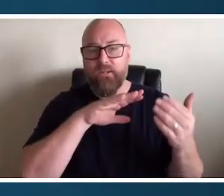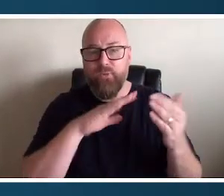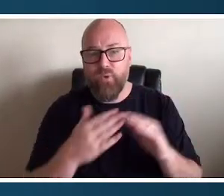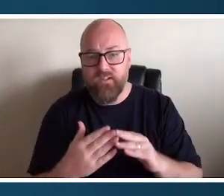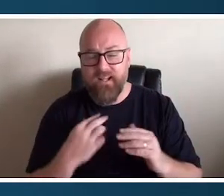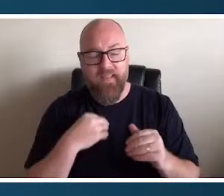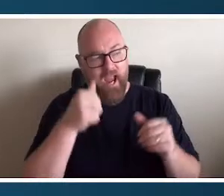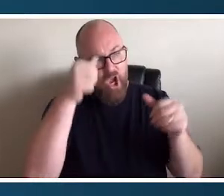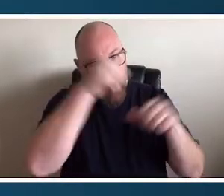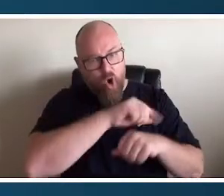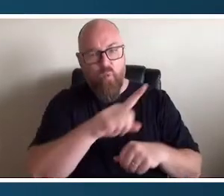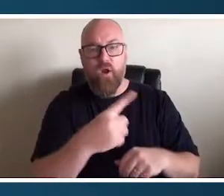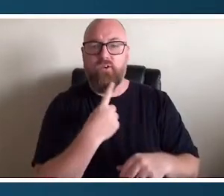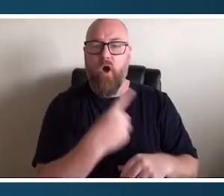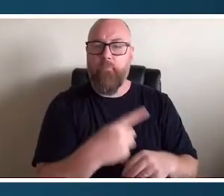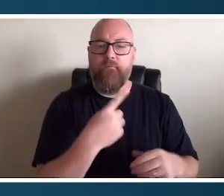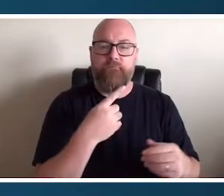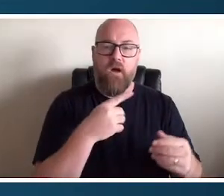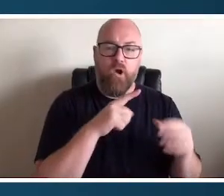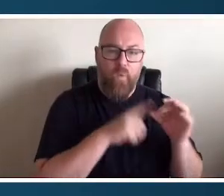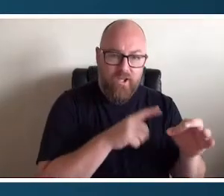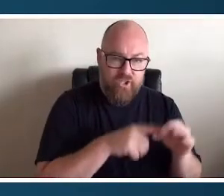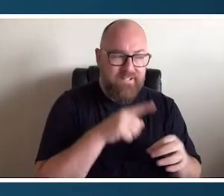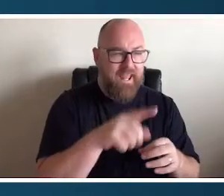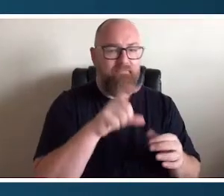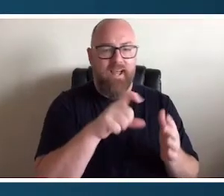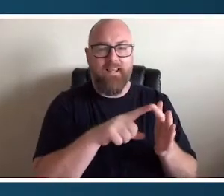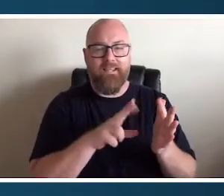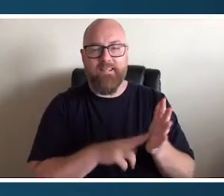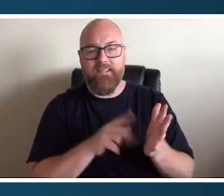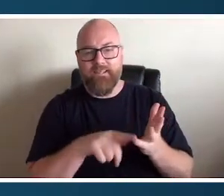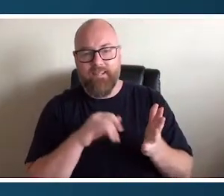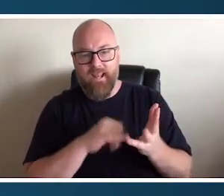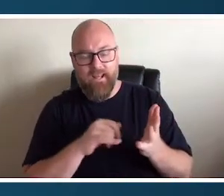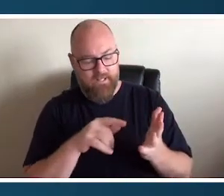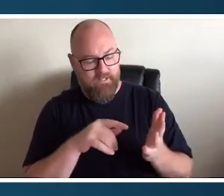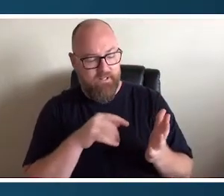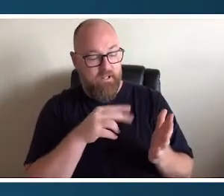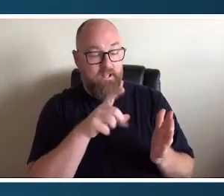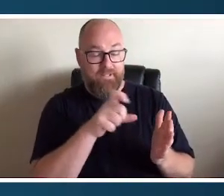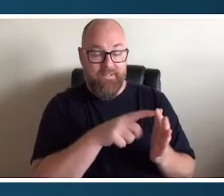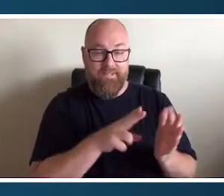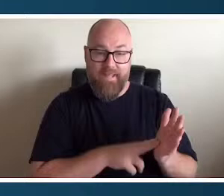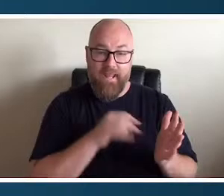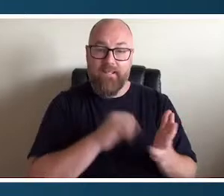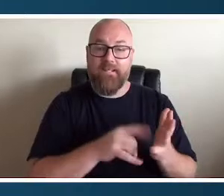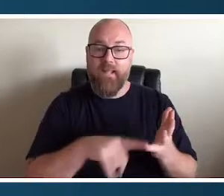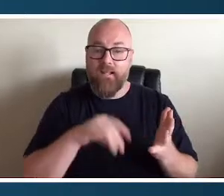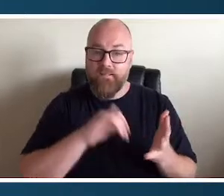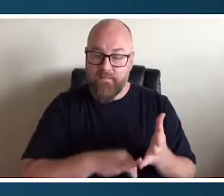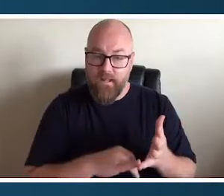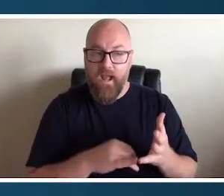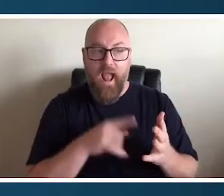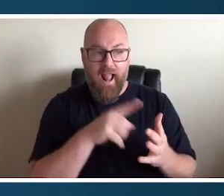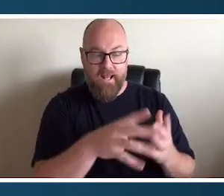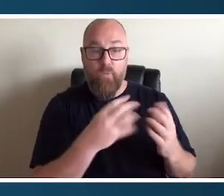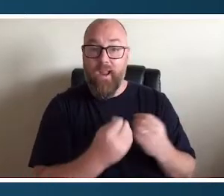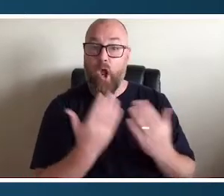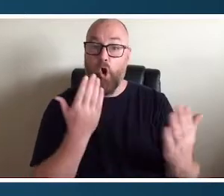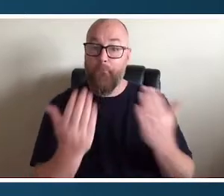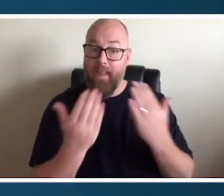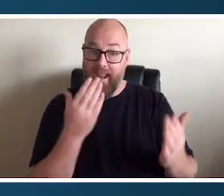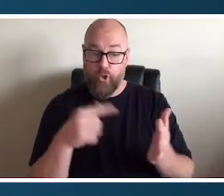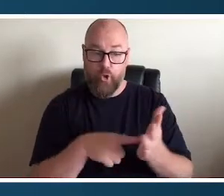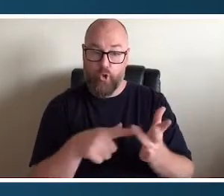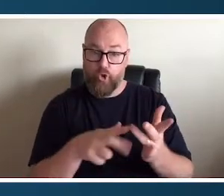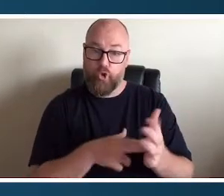did census, they did household income expenditure survey there. And the comforting factor for us is when we compare the Tongan face-to-face data with